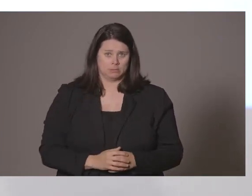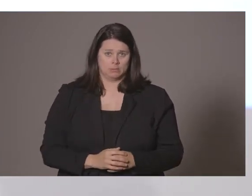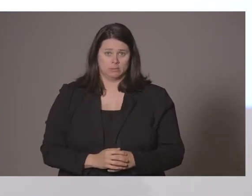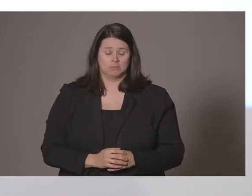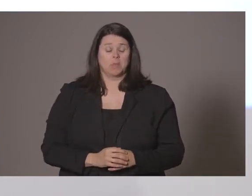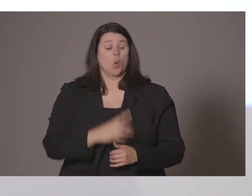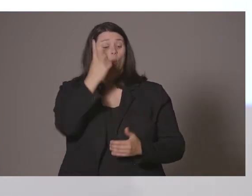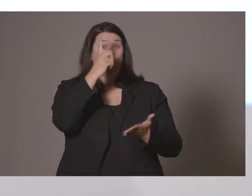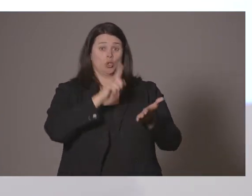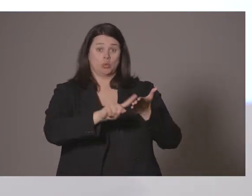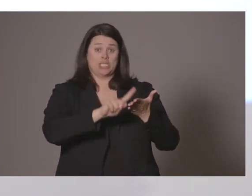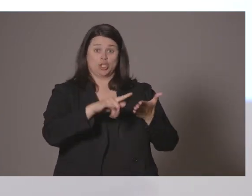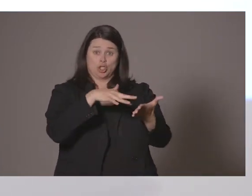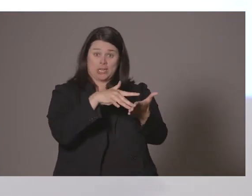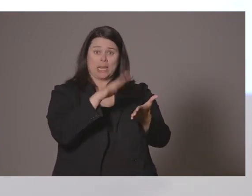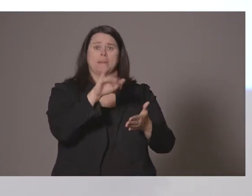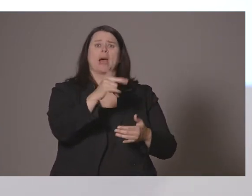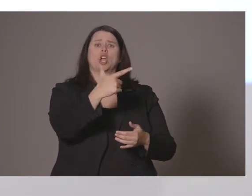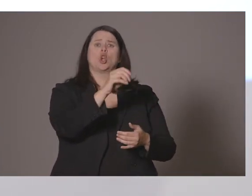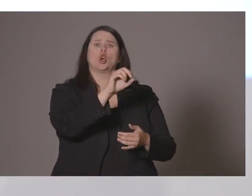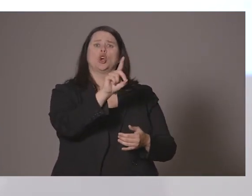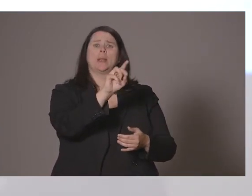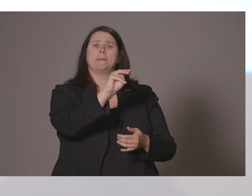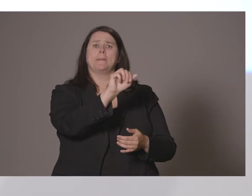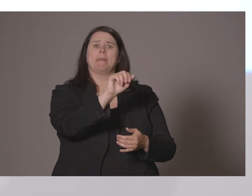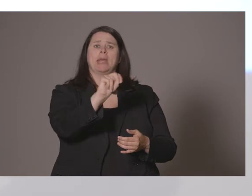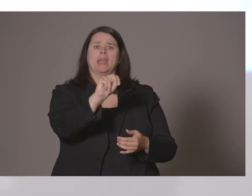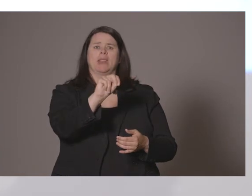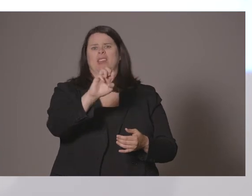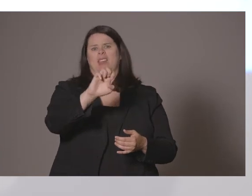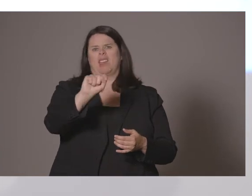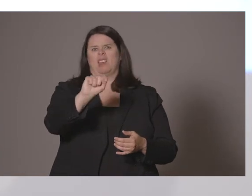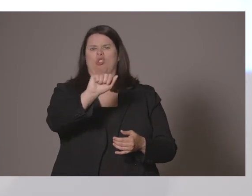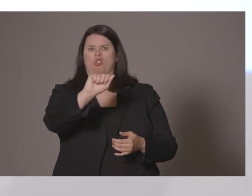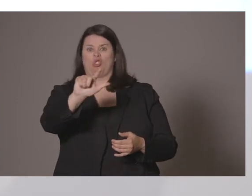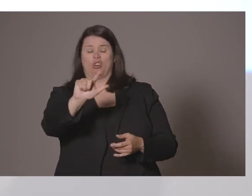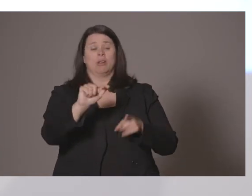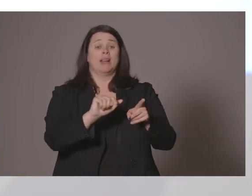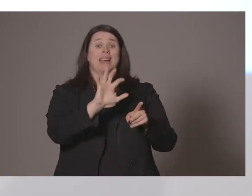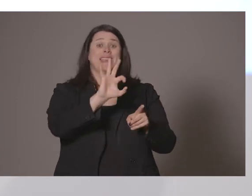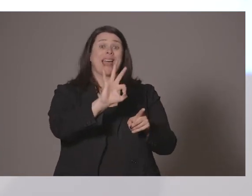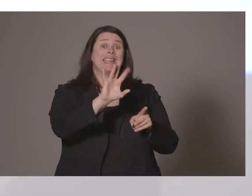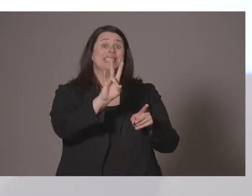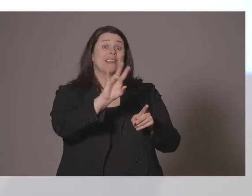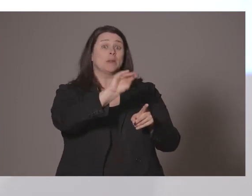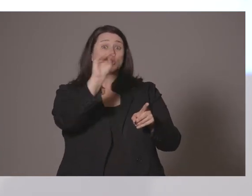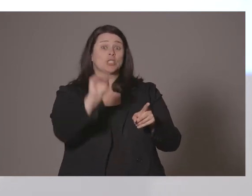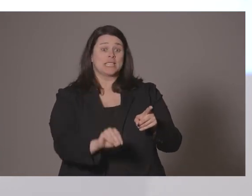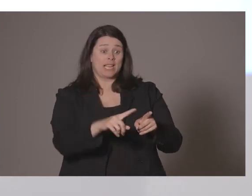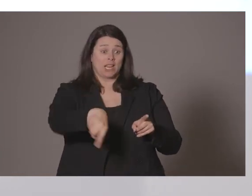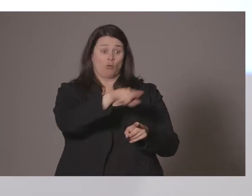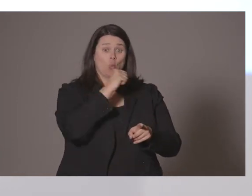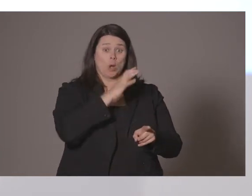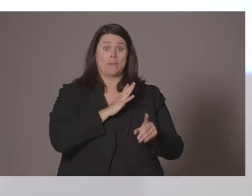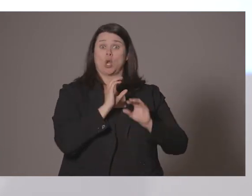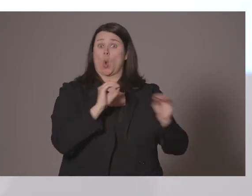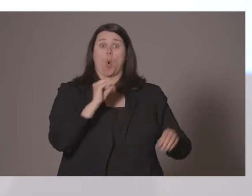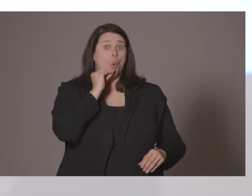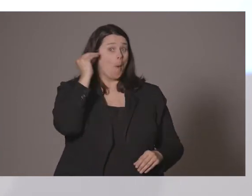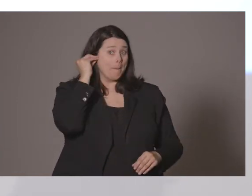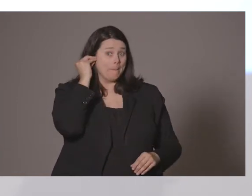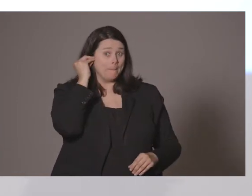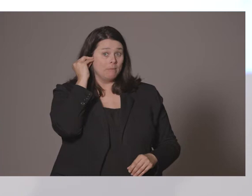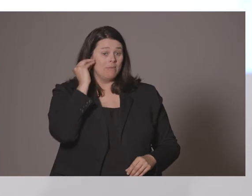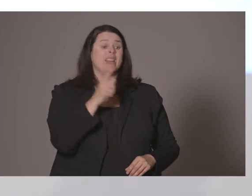According to one study by Goodman et al., 97% of homeless women with mental illness have